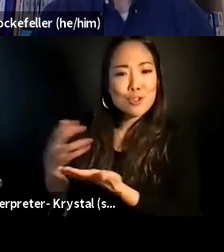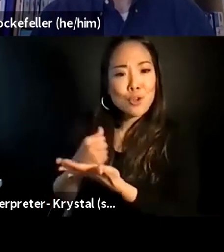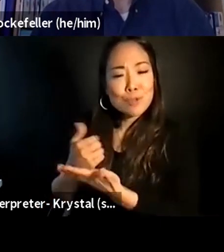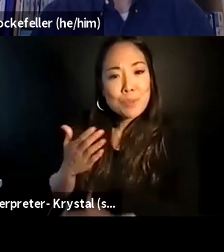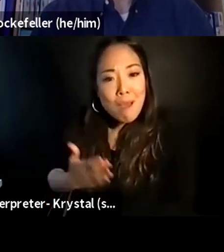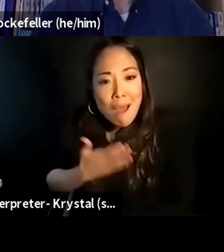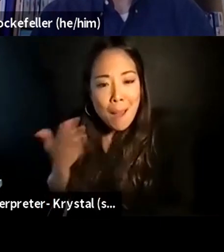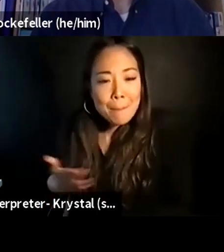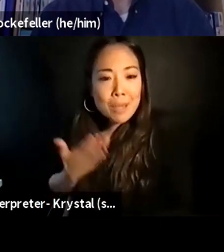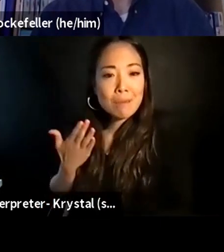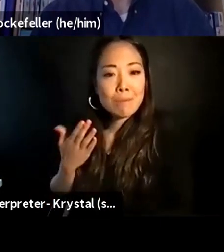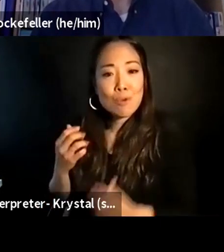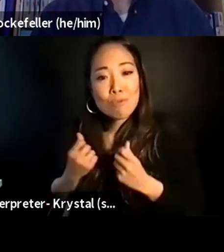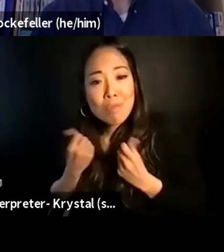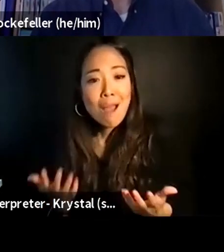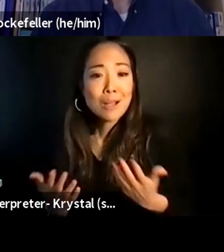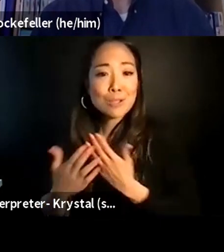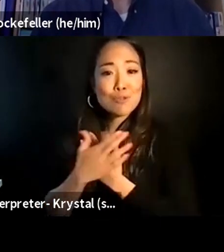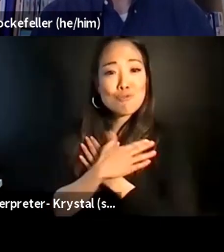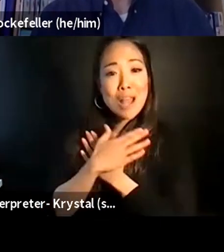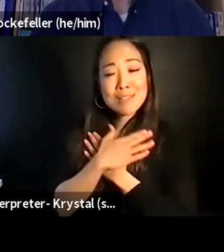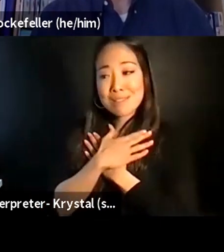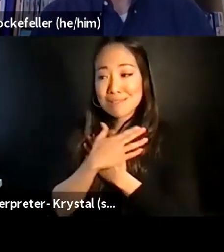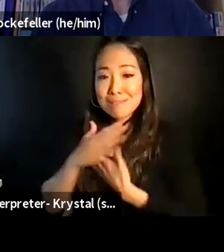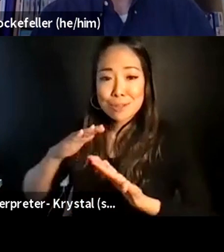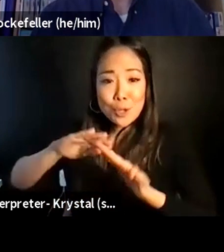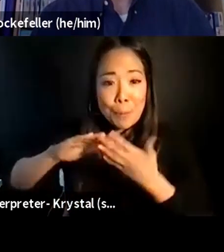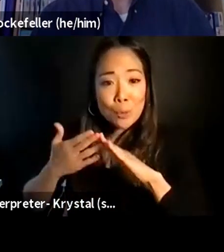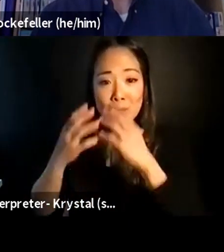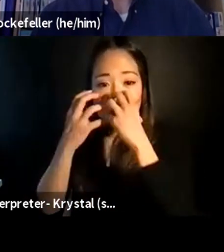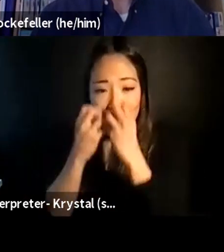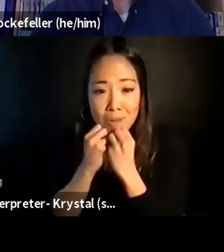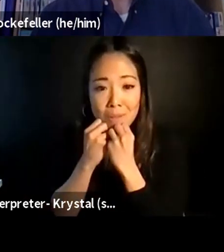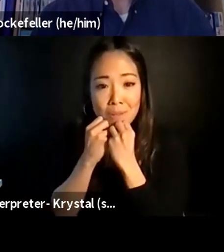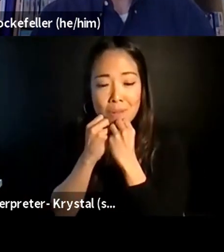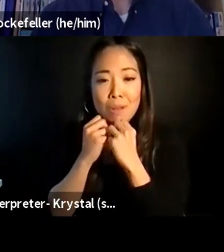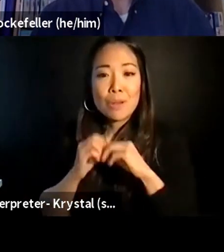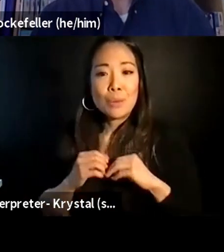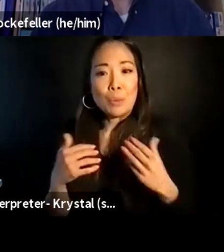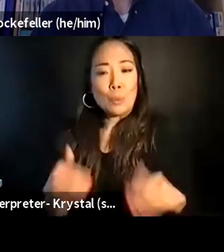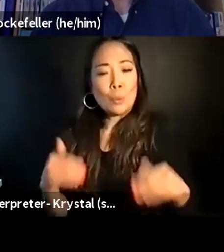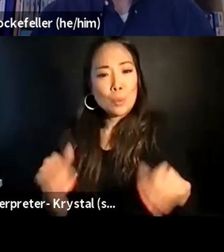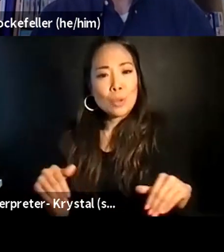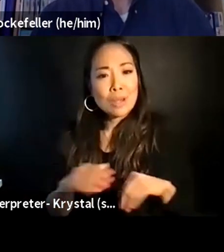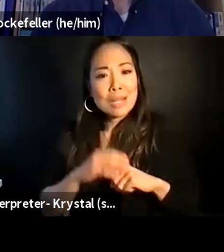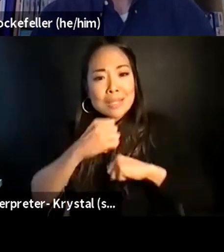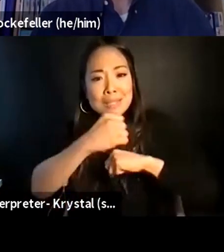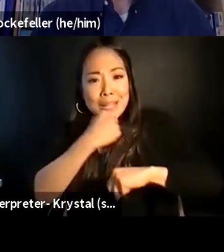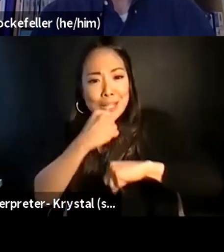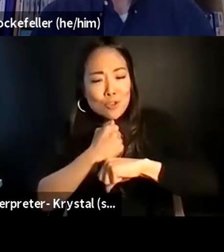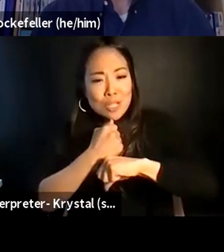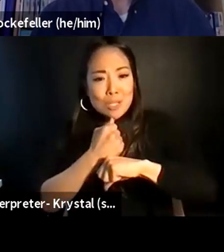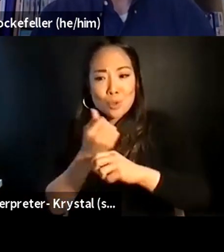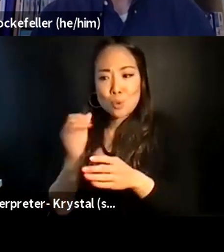and have rest and have converse and have community in that way. And so I think when we're talking about how dangerous it is to isolate groups,